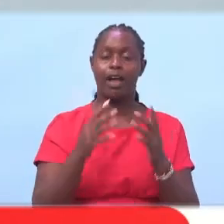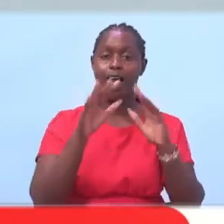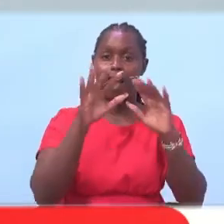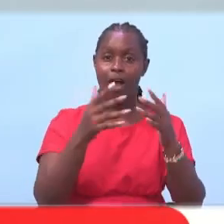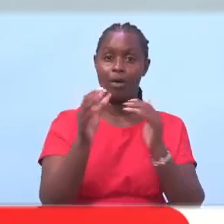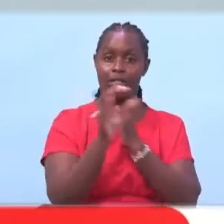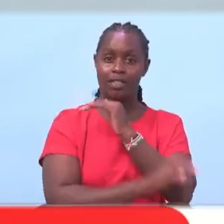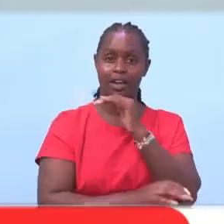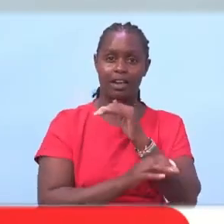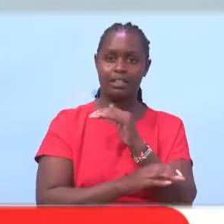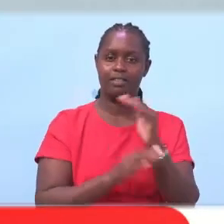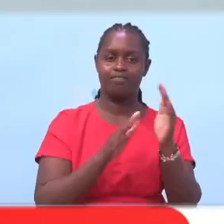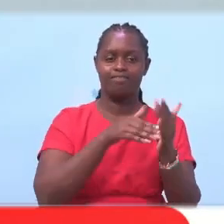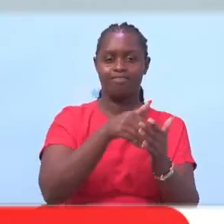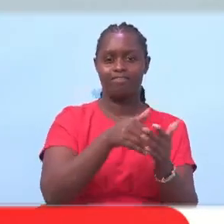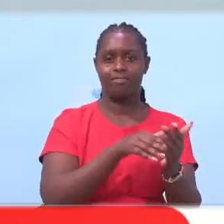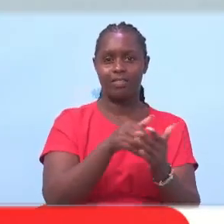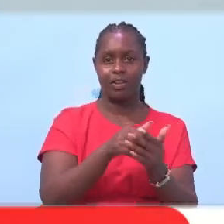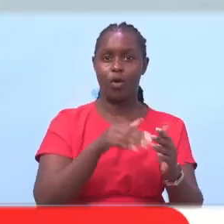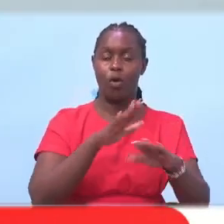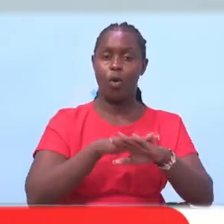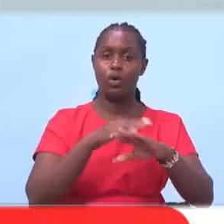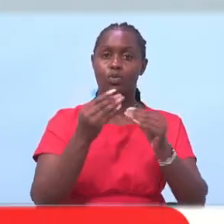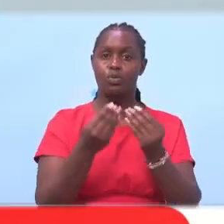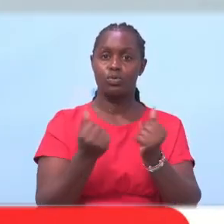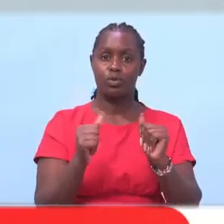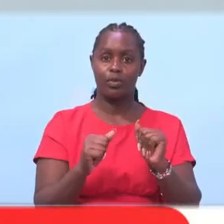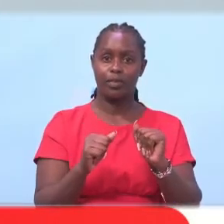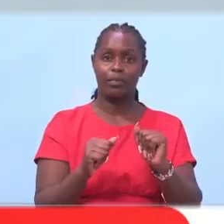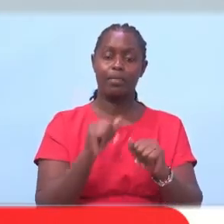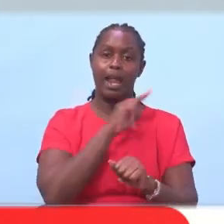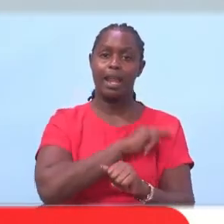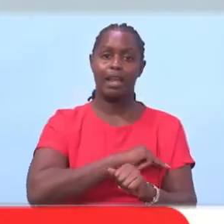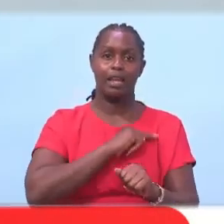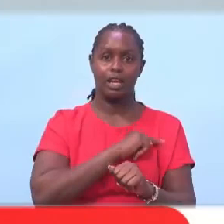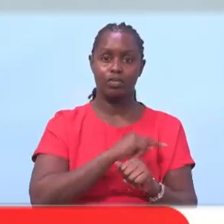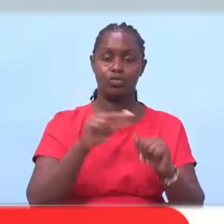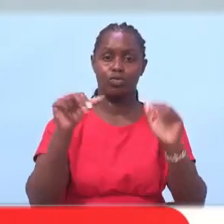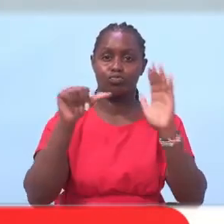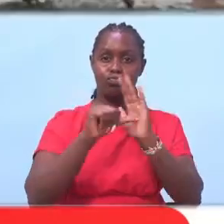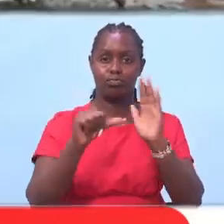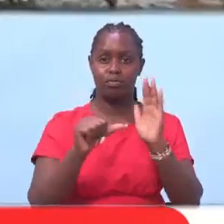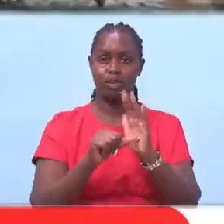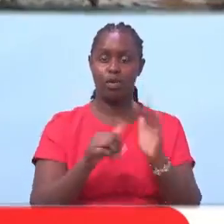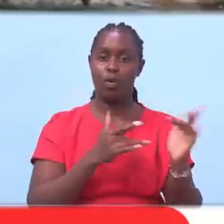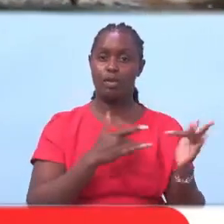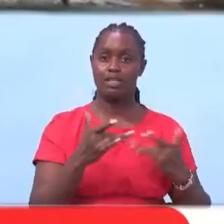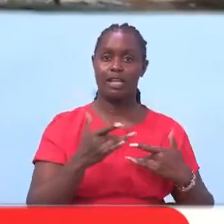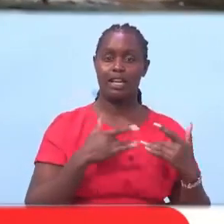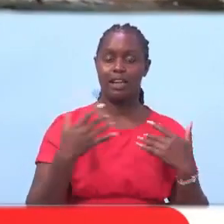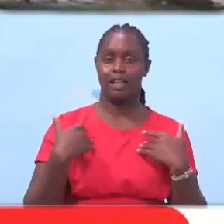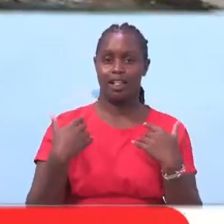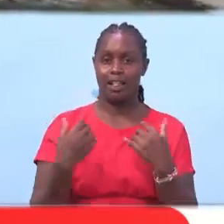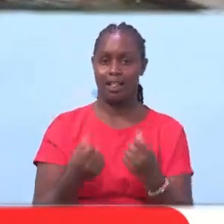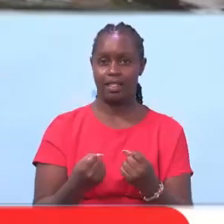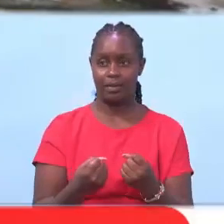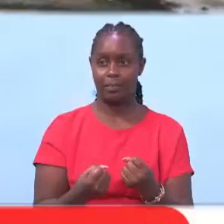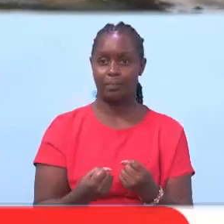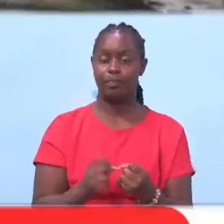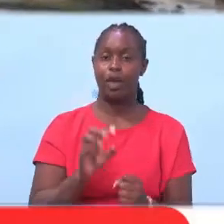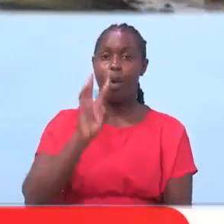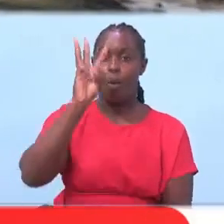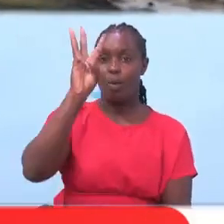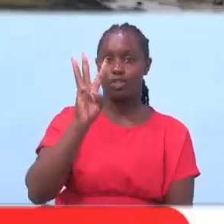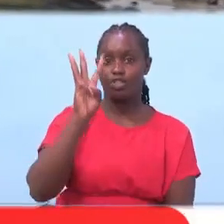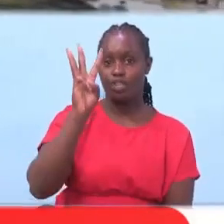to natural disasters, particularly regarding health and well-being. Wajia na Mandera zikiwa kati